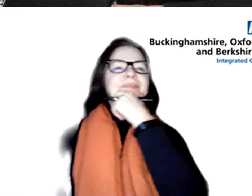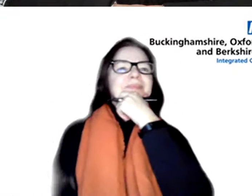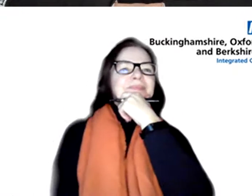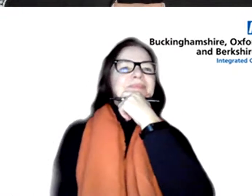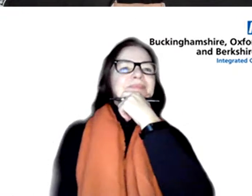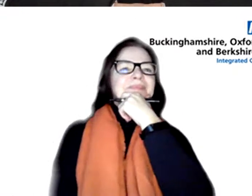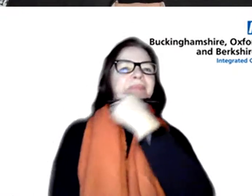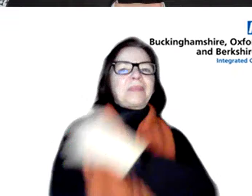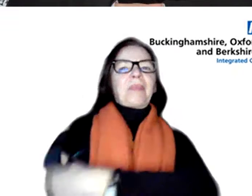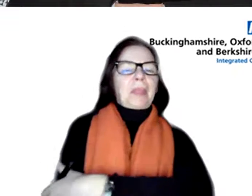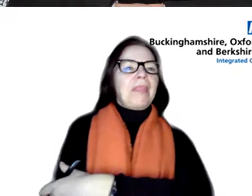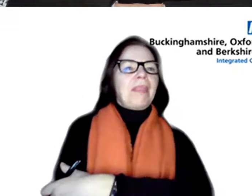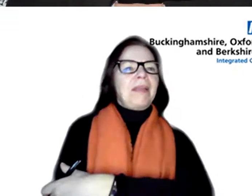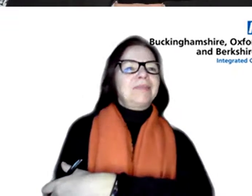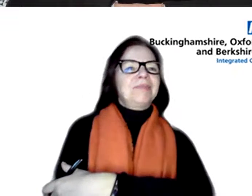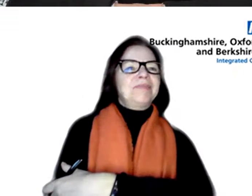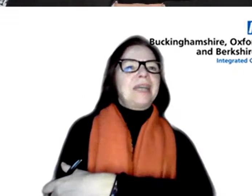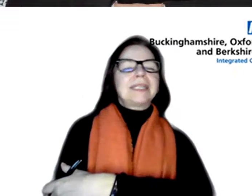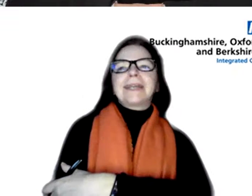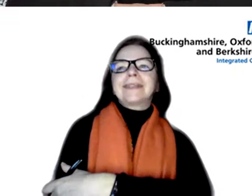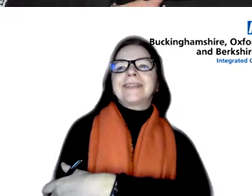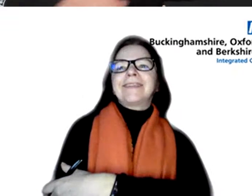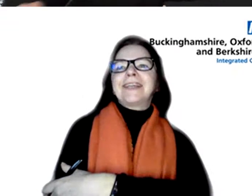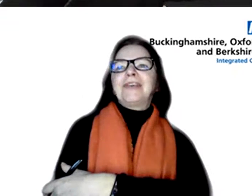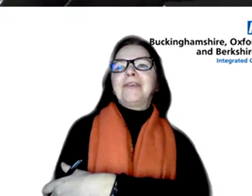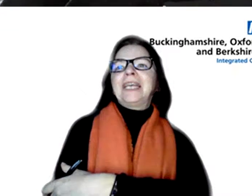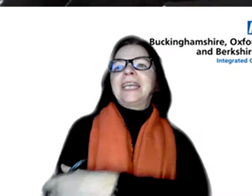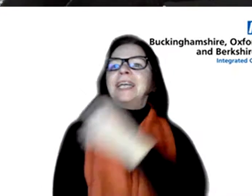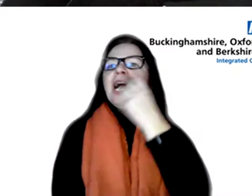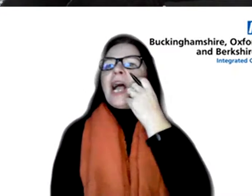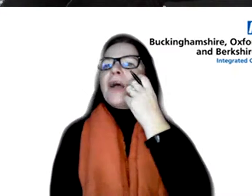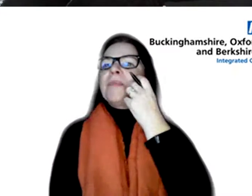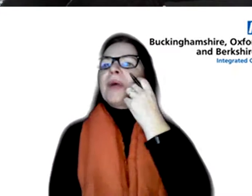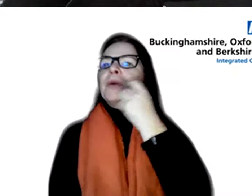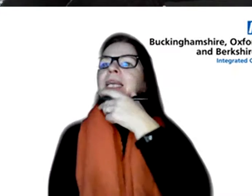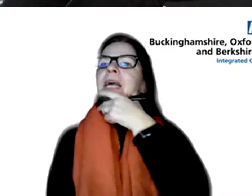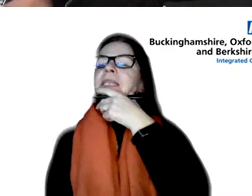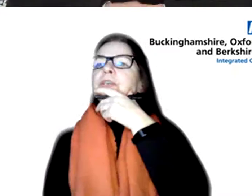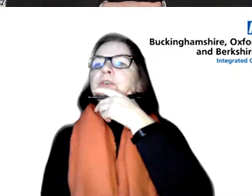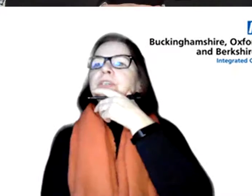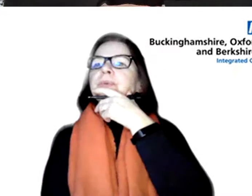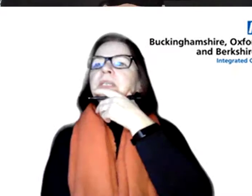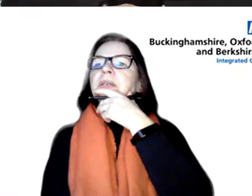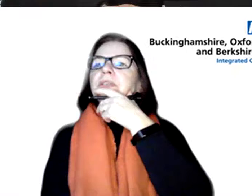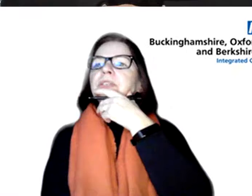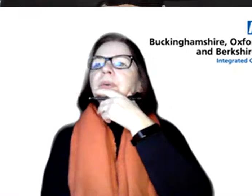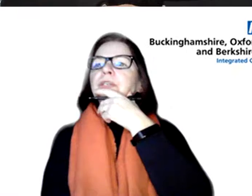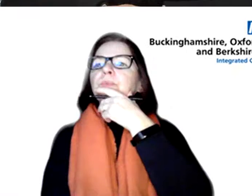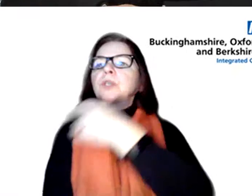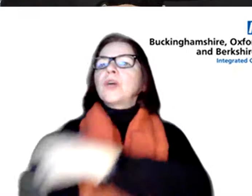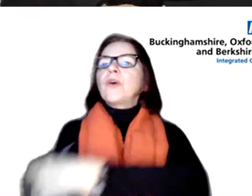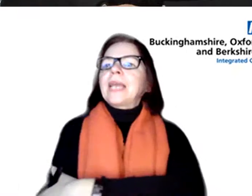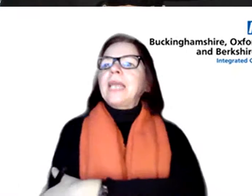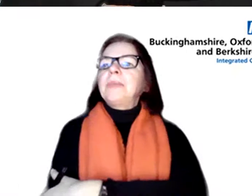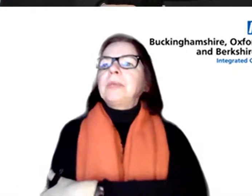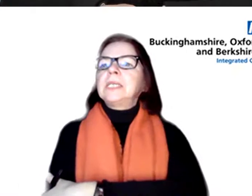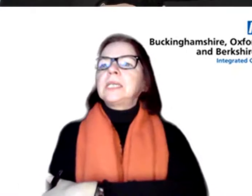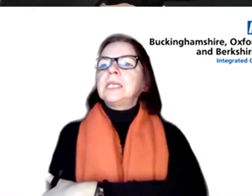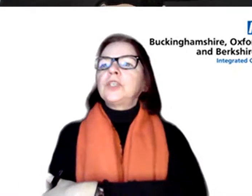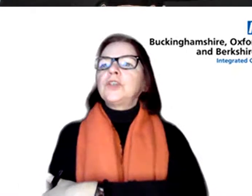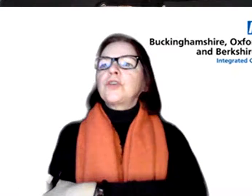Bournemouth, who's there to help you. Fantastic, thank you, Nikki. Okay, so Chris Reed has asked a question. What are